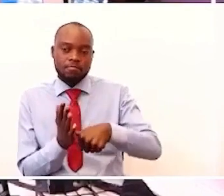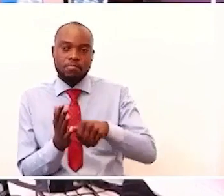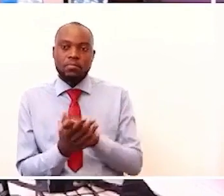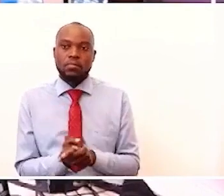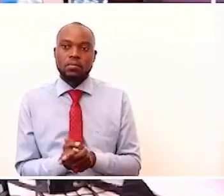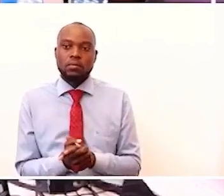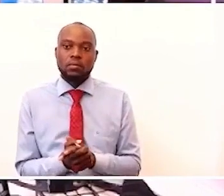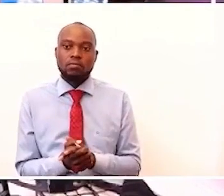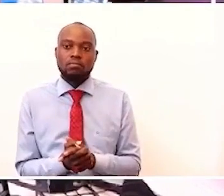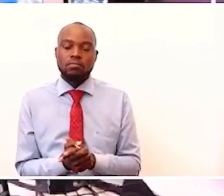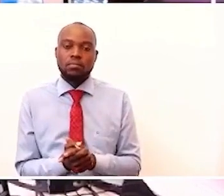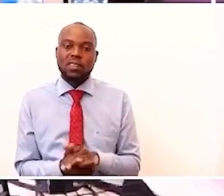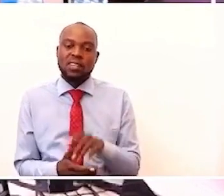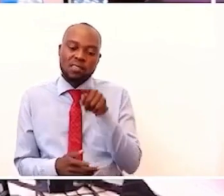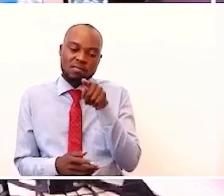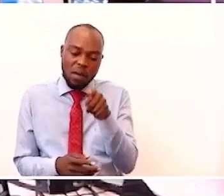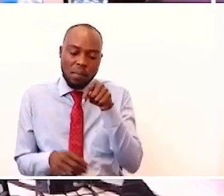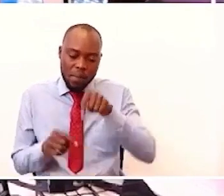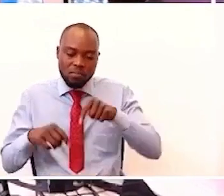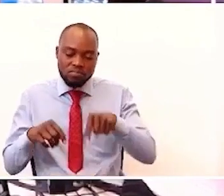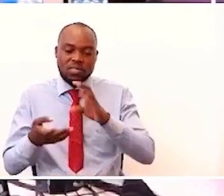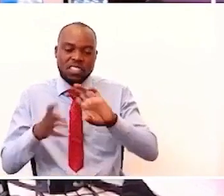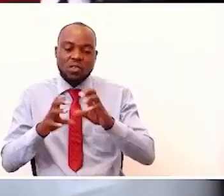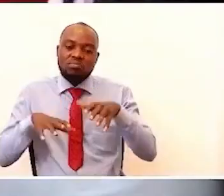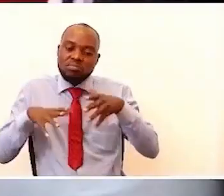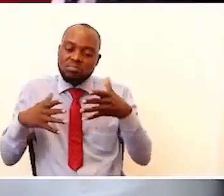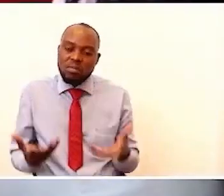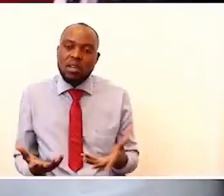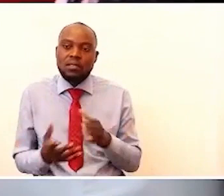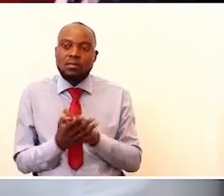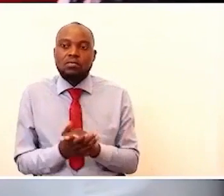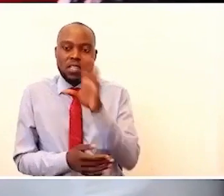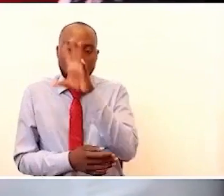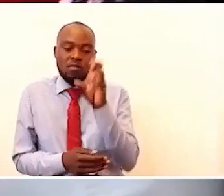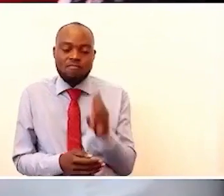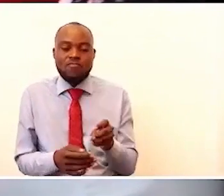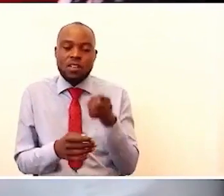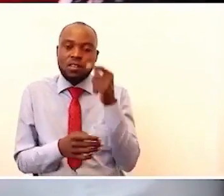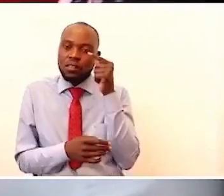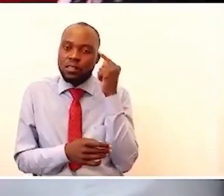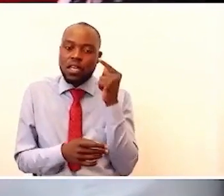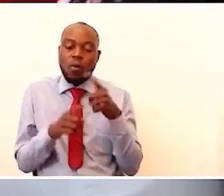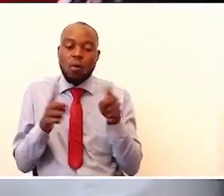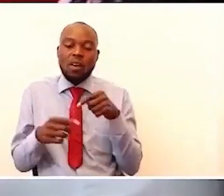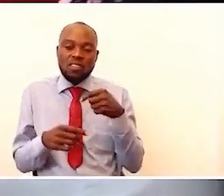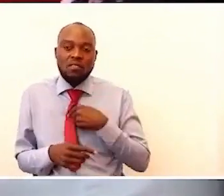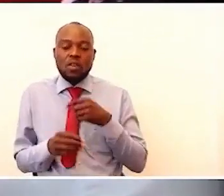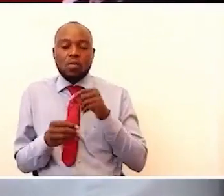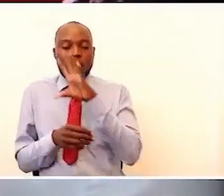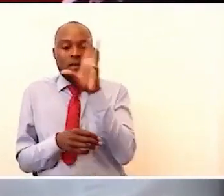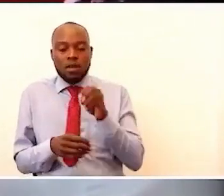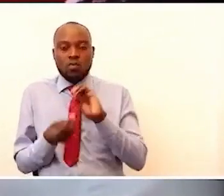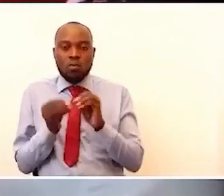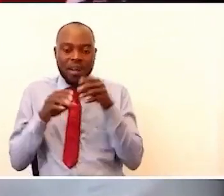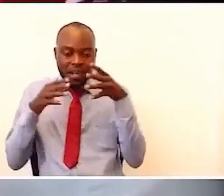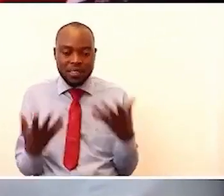is the current situation regarding China and Africa, and what are we doing as Africans with regards